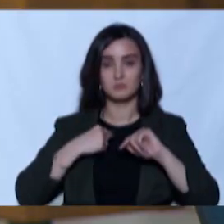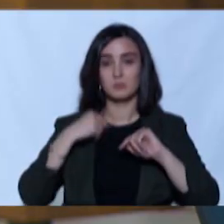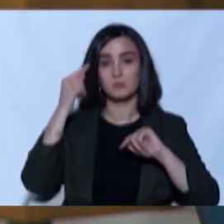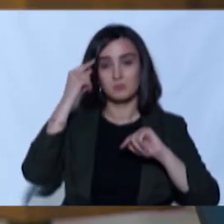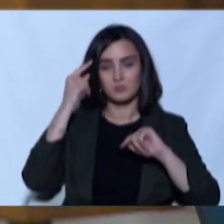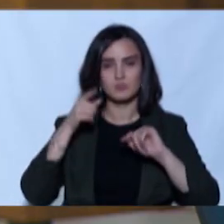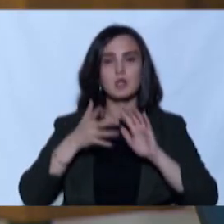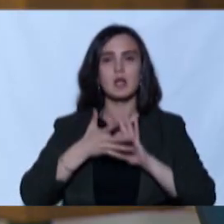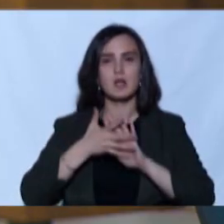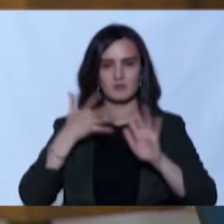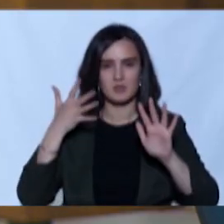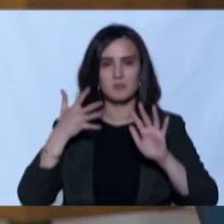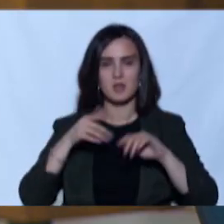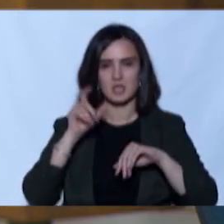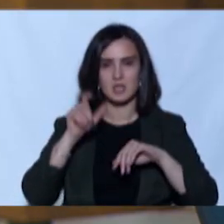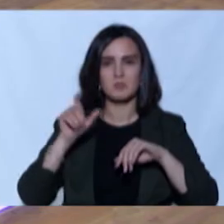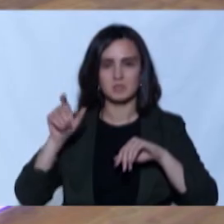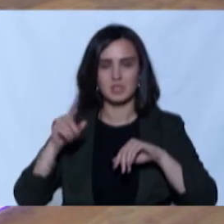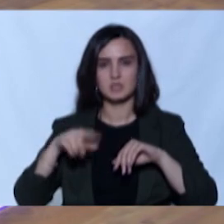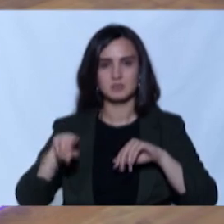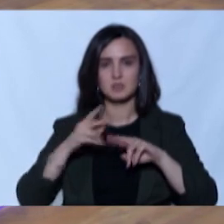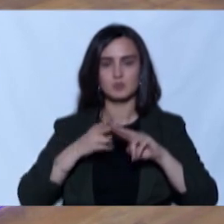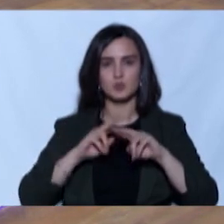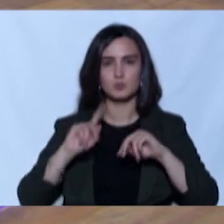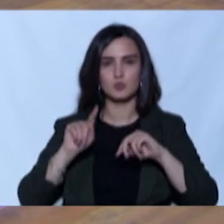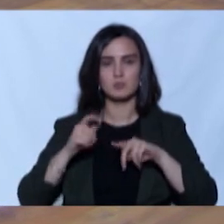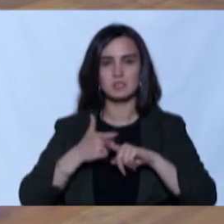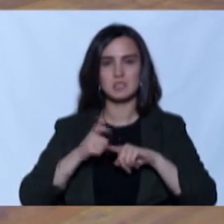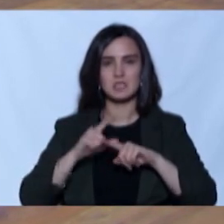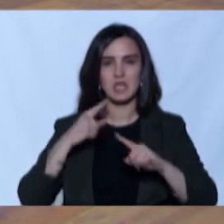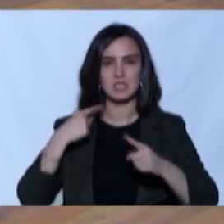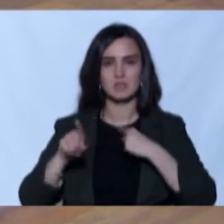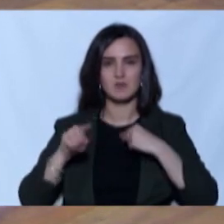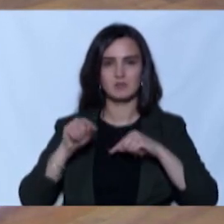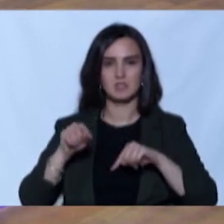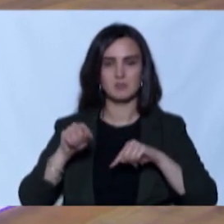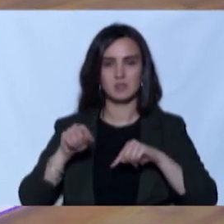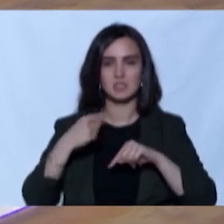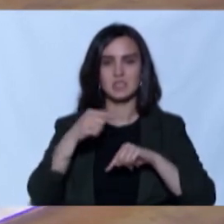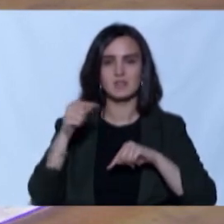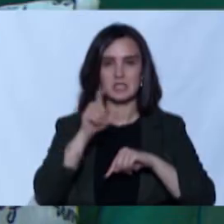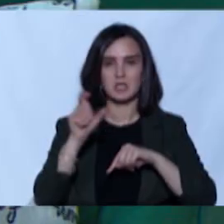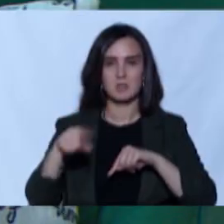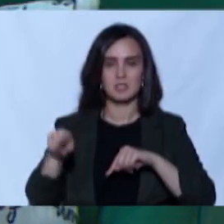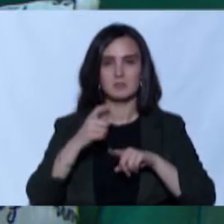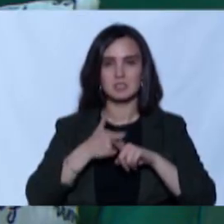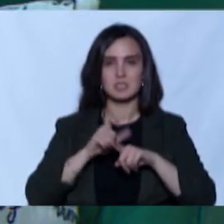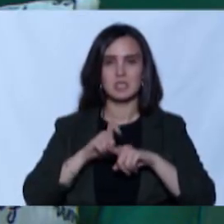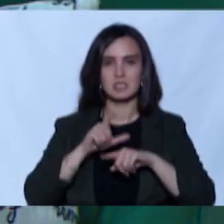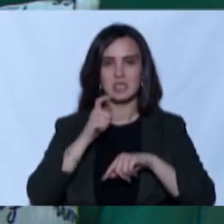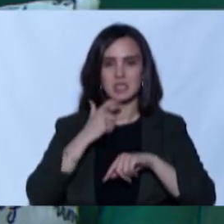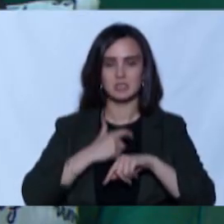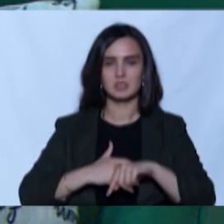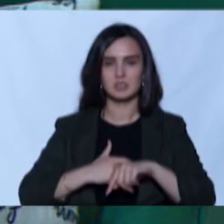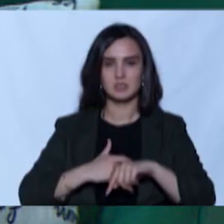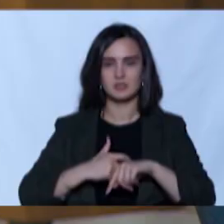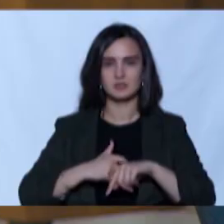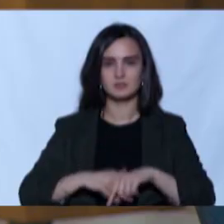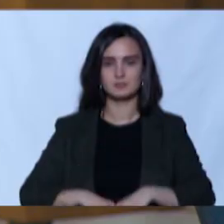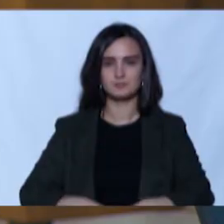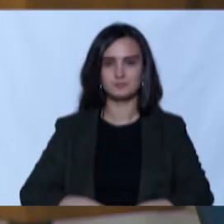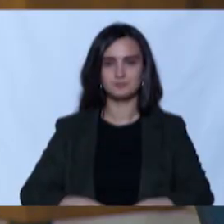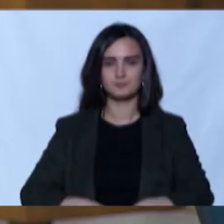can't really understand other human beings because he is so different from other human beings. He's very unsympathetic.